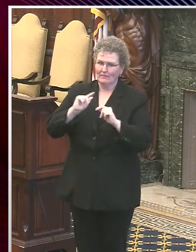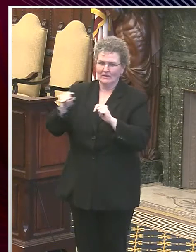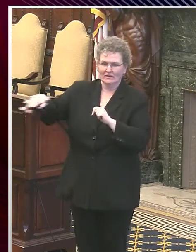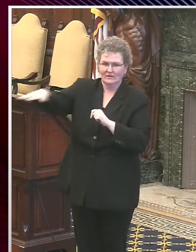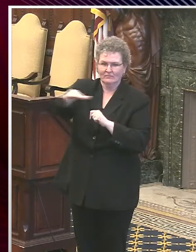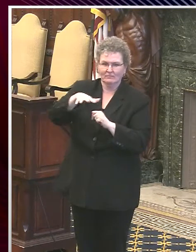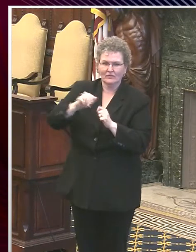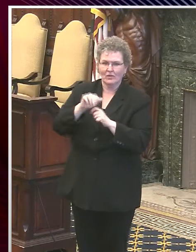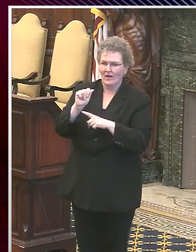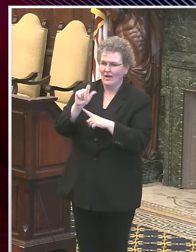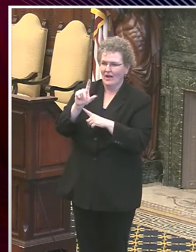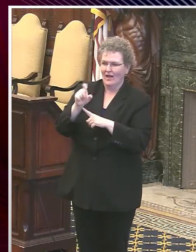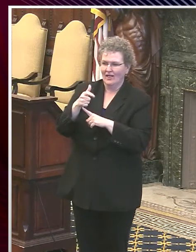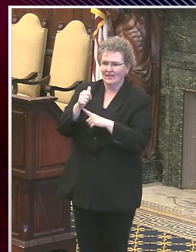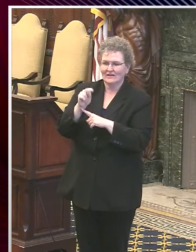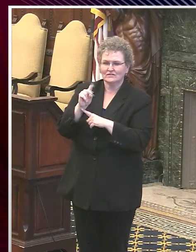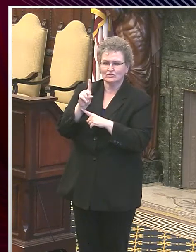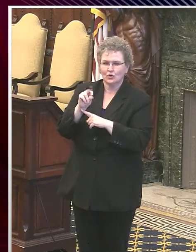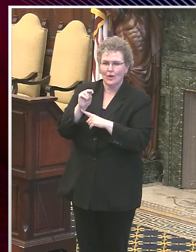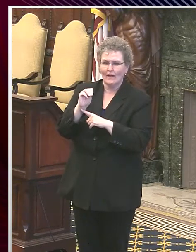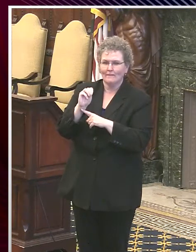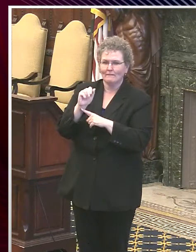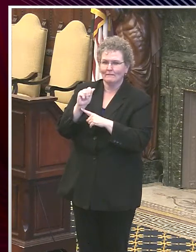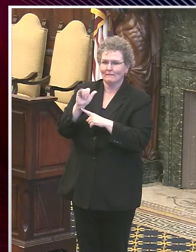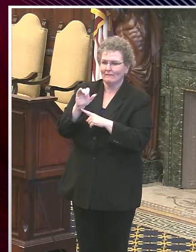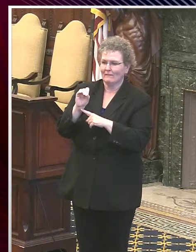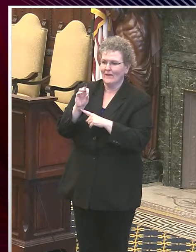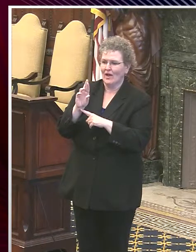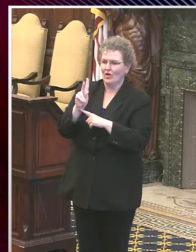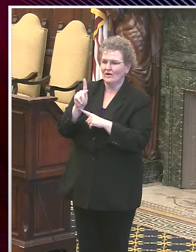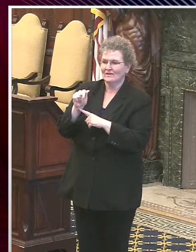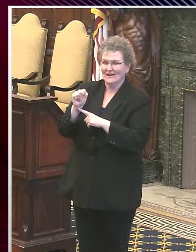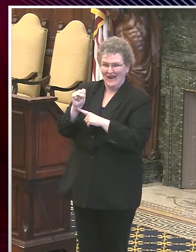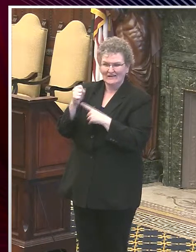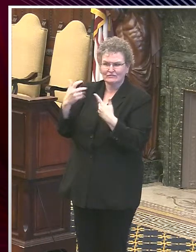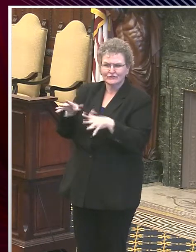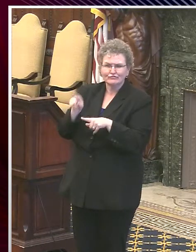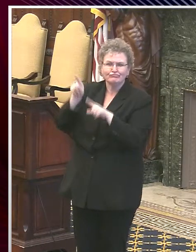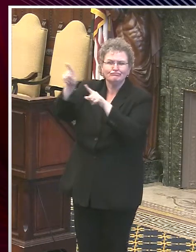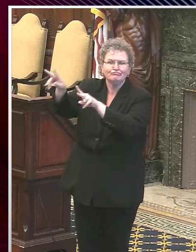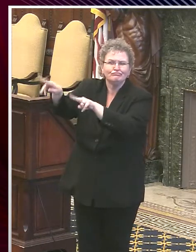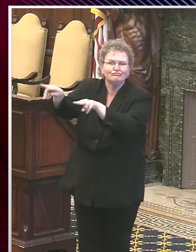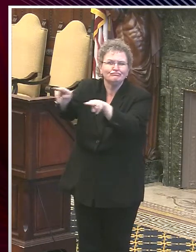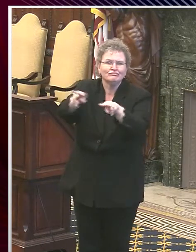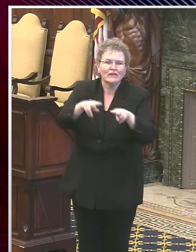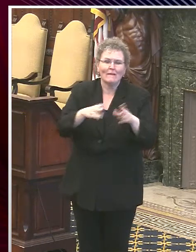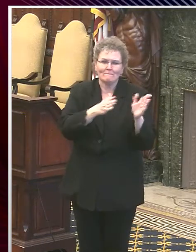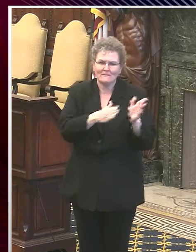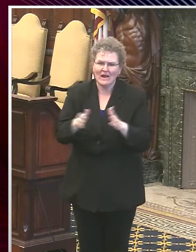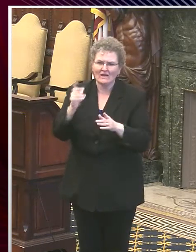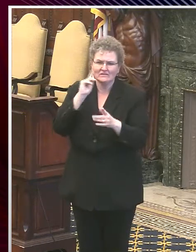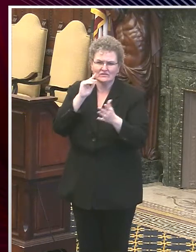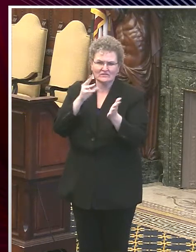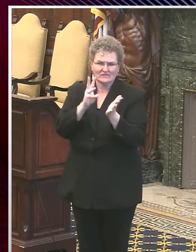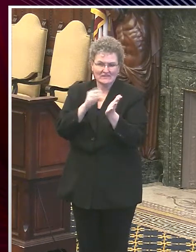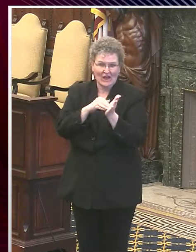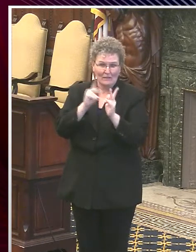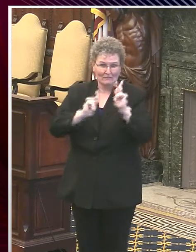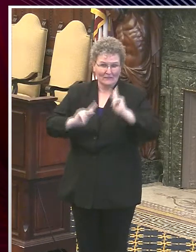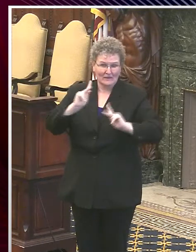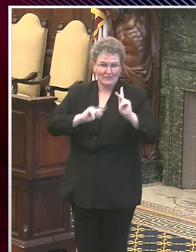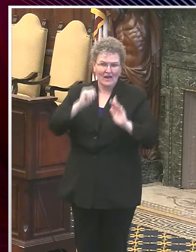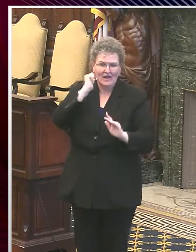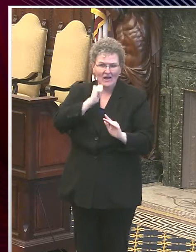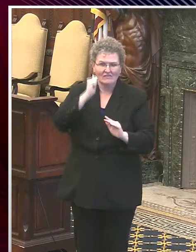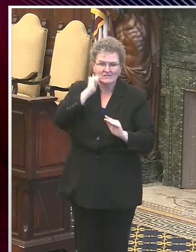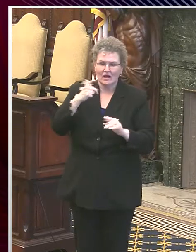Alejandro Mayorkas. The site plans to vaccinate up to 6,000 Philadelphians per day